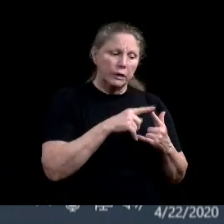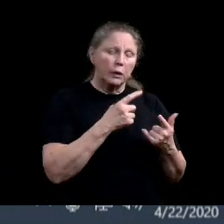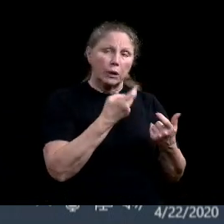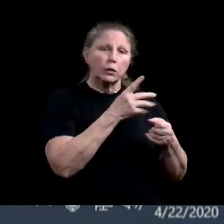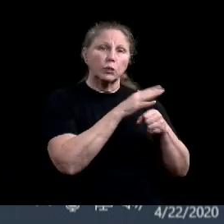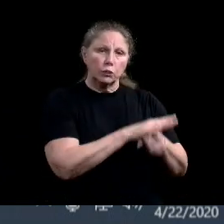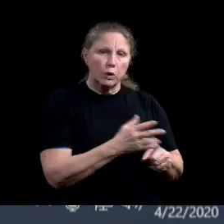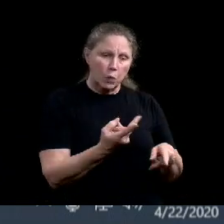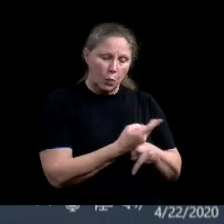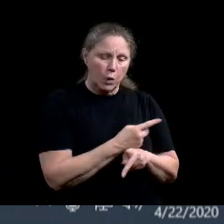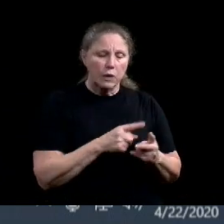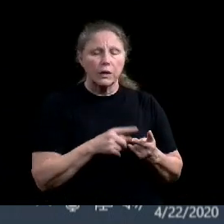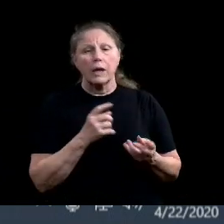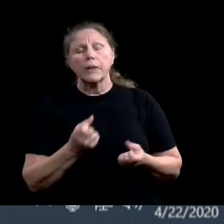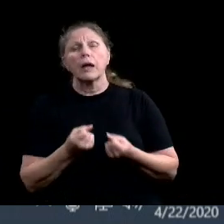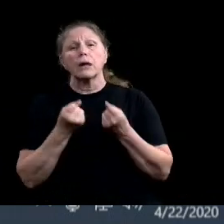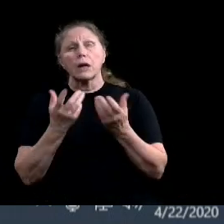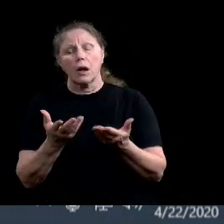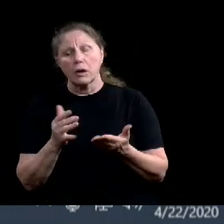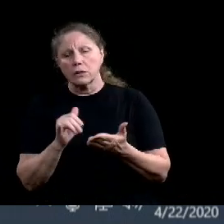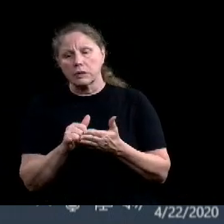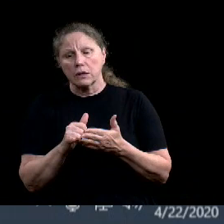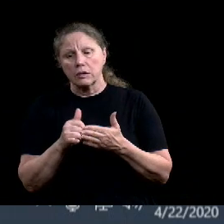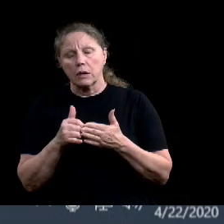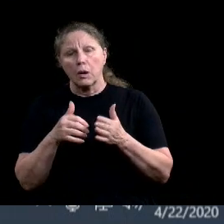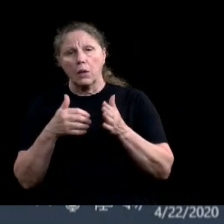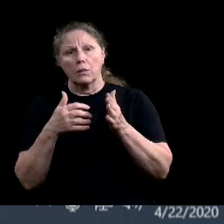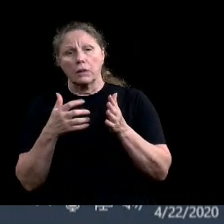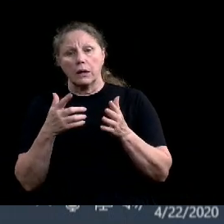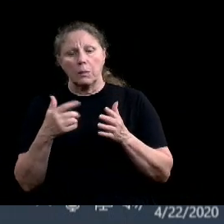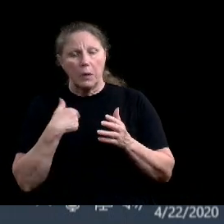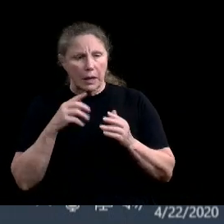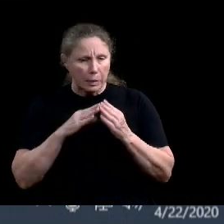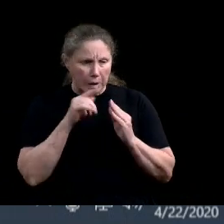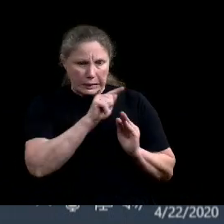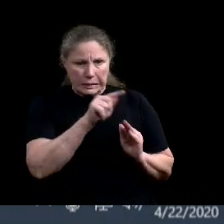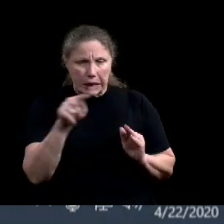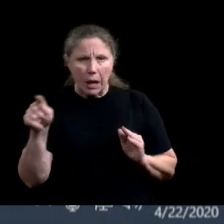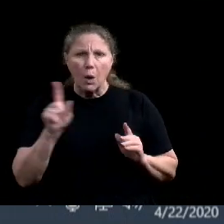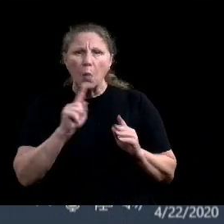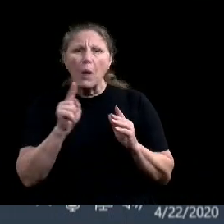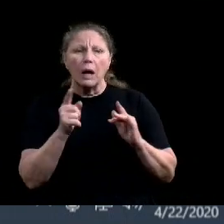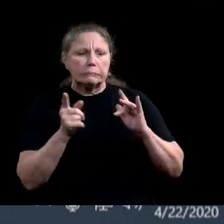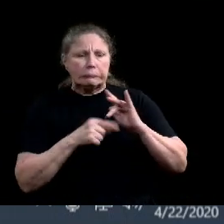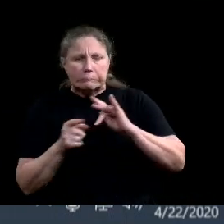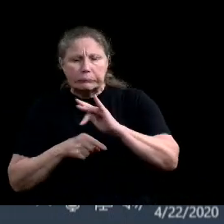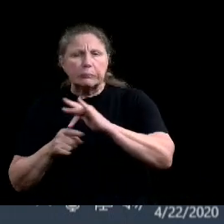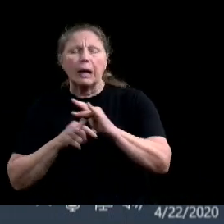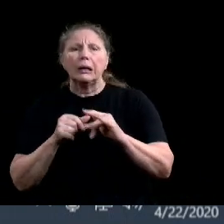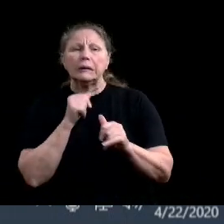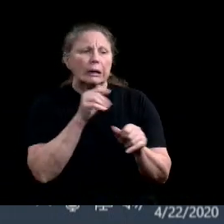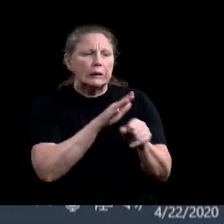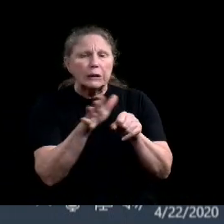weaknesses within our community and those illnesses that are there as well. And talking to the